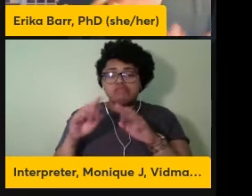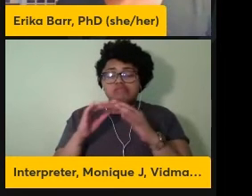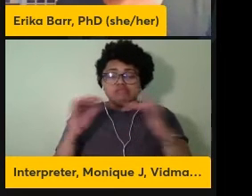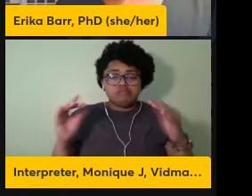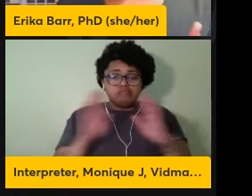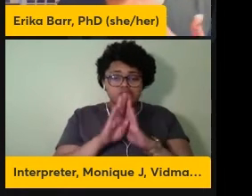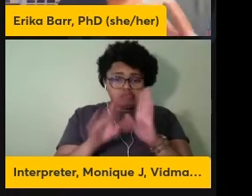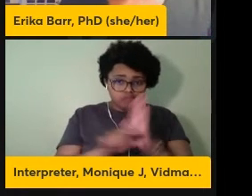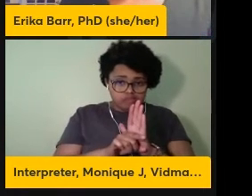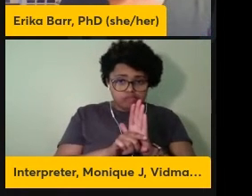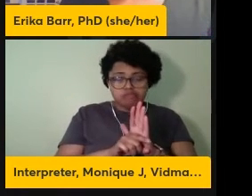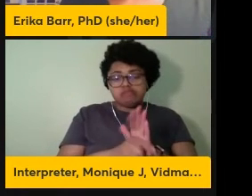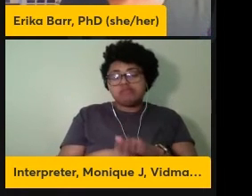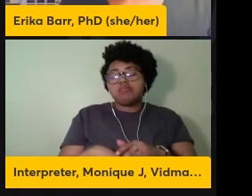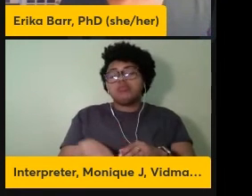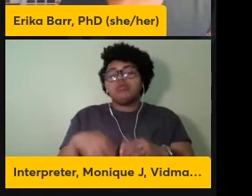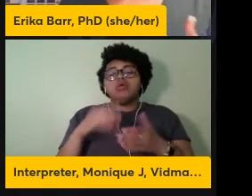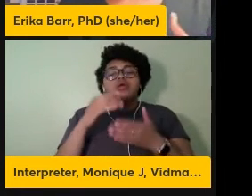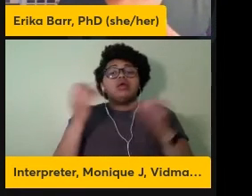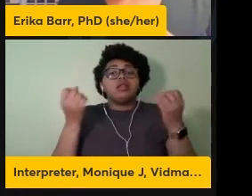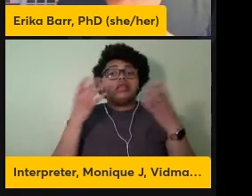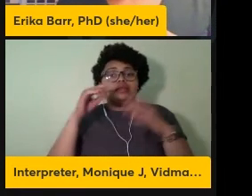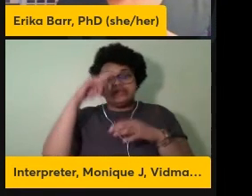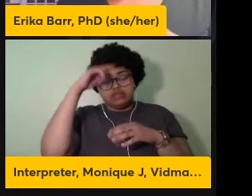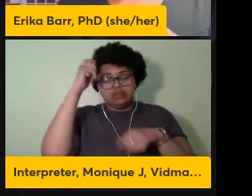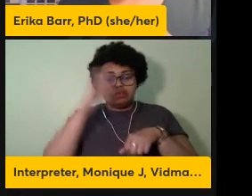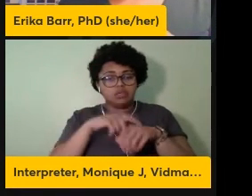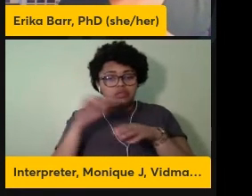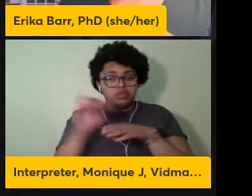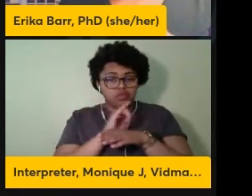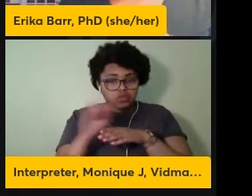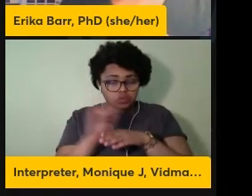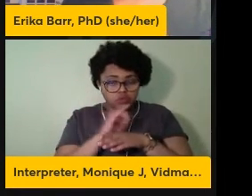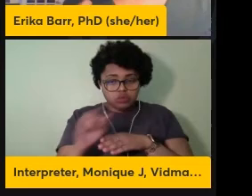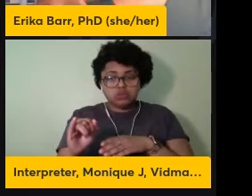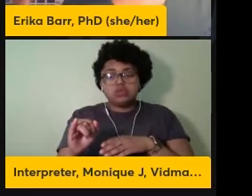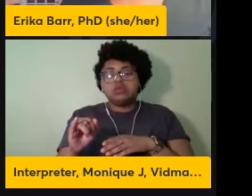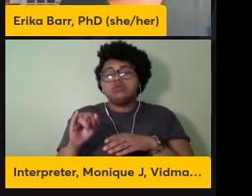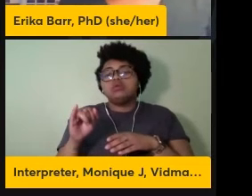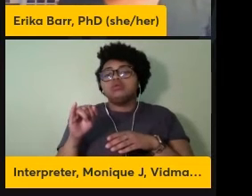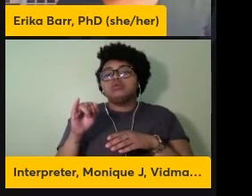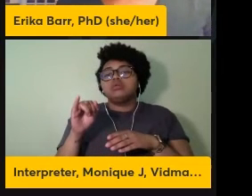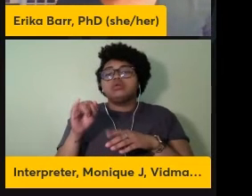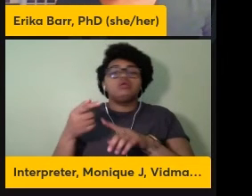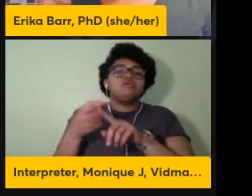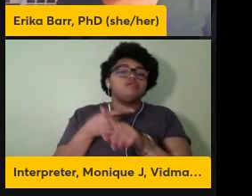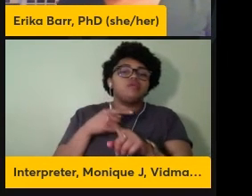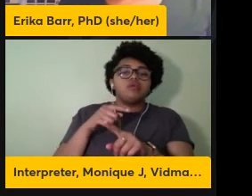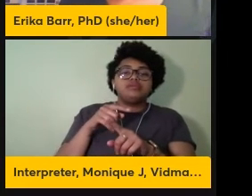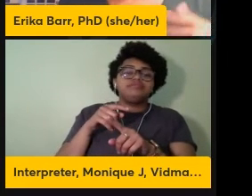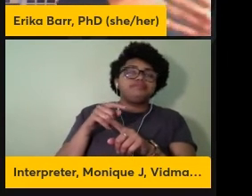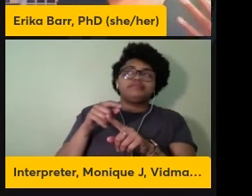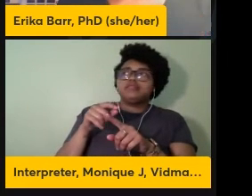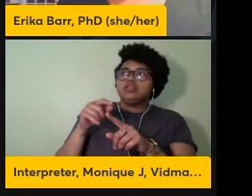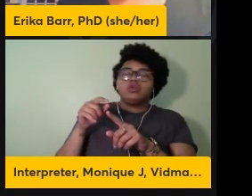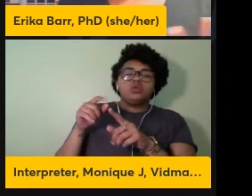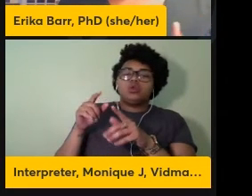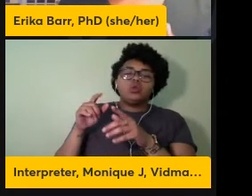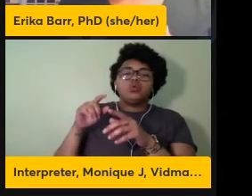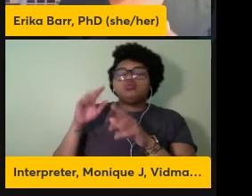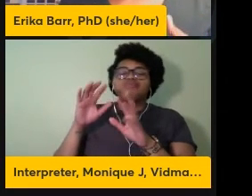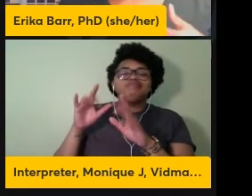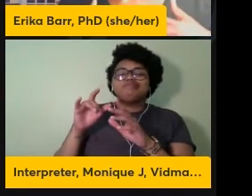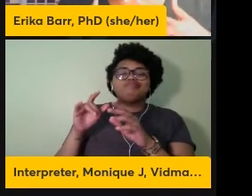A lot of summer interns are coming from disadvantaged backgrounds. Some